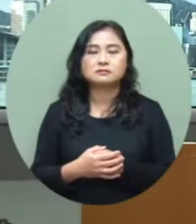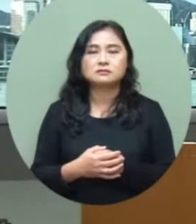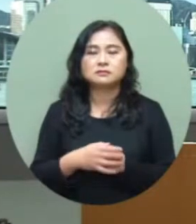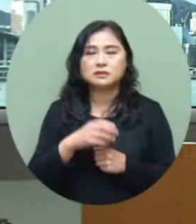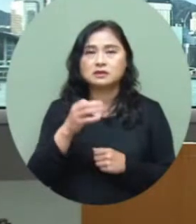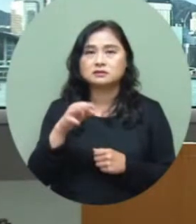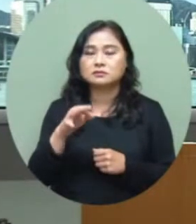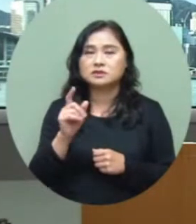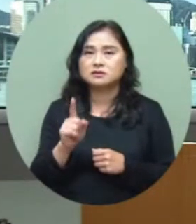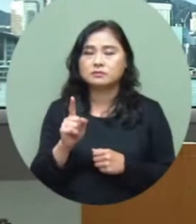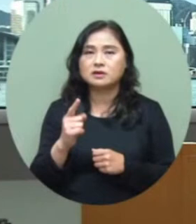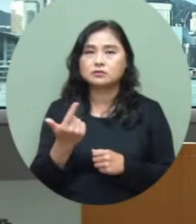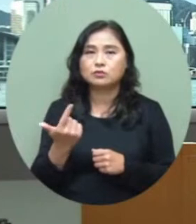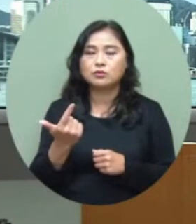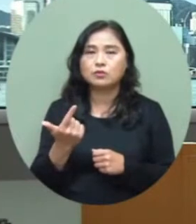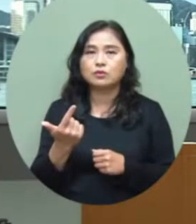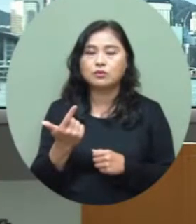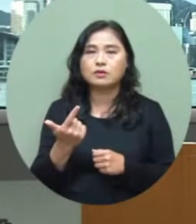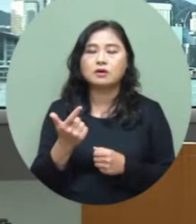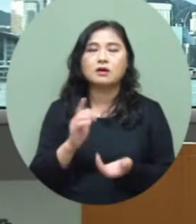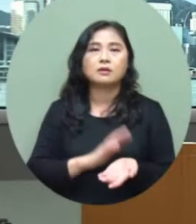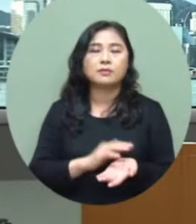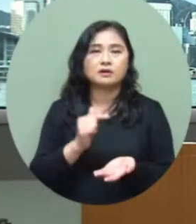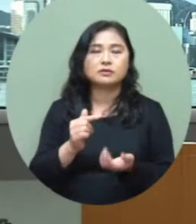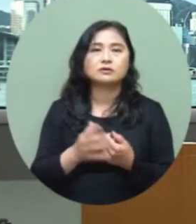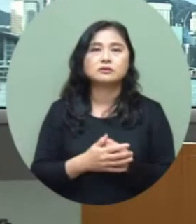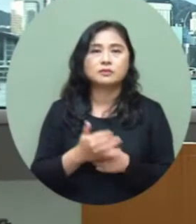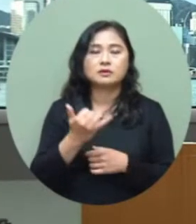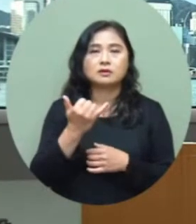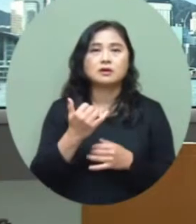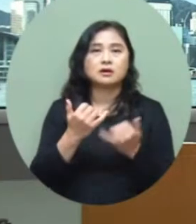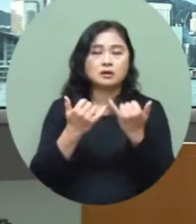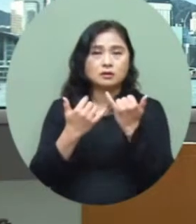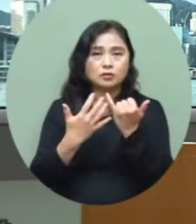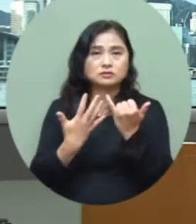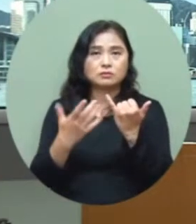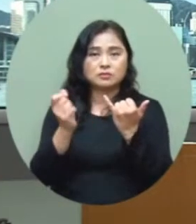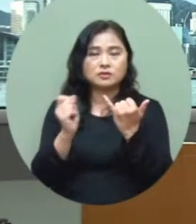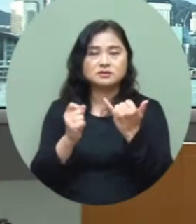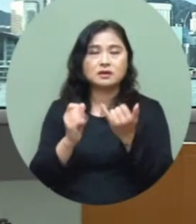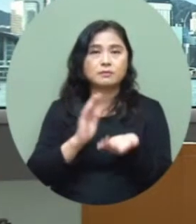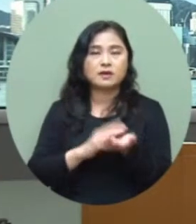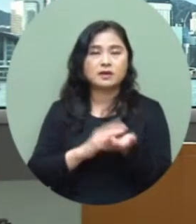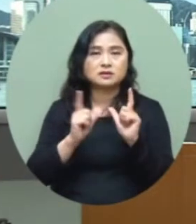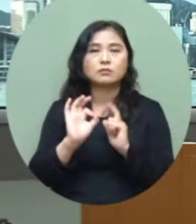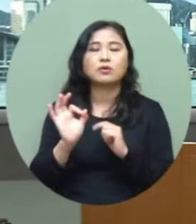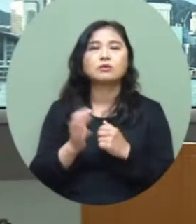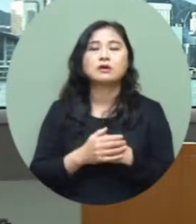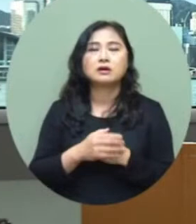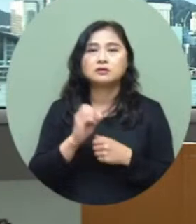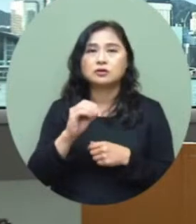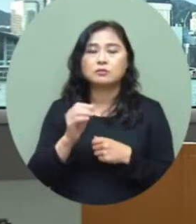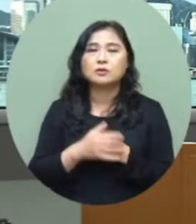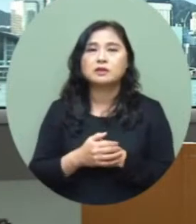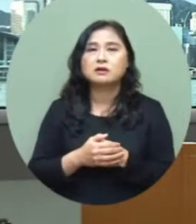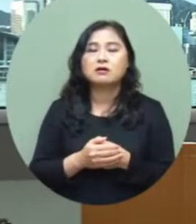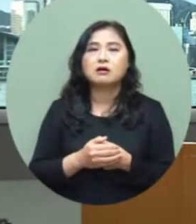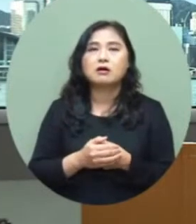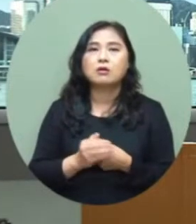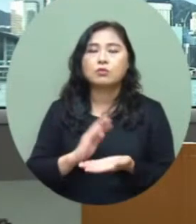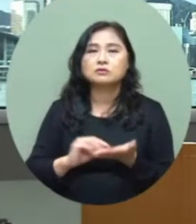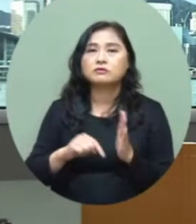that on the 8th of April, they received a total report of over 3,100 and 65% of those